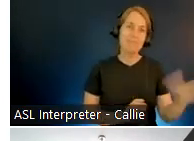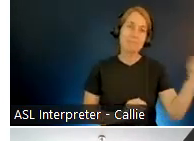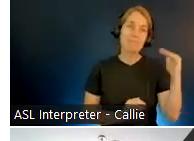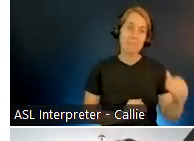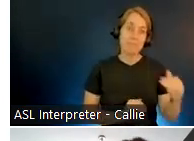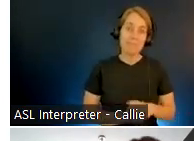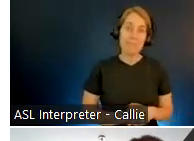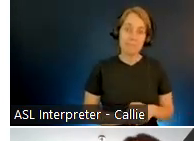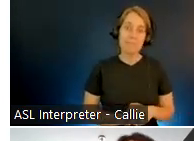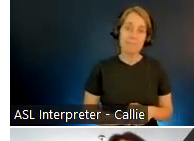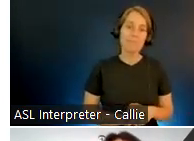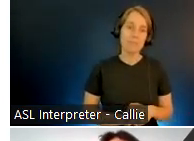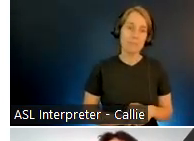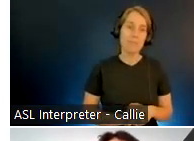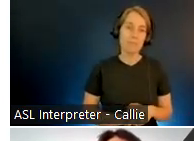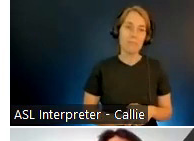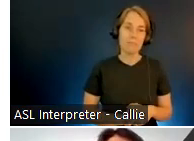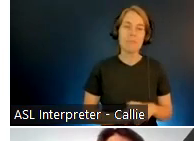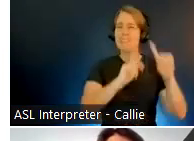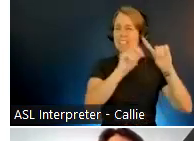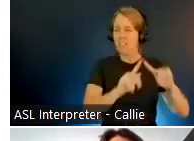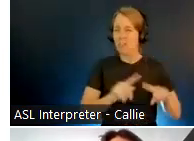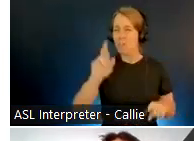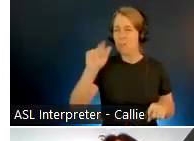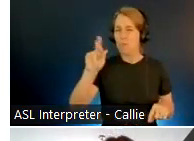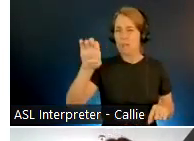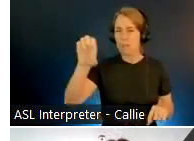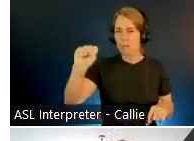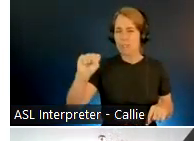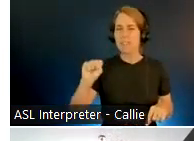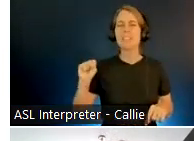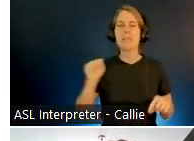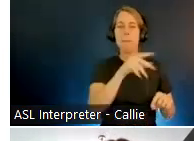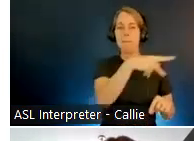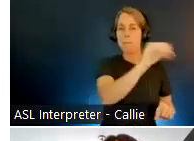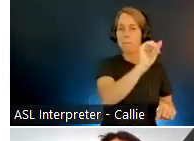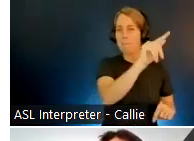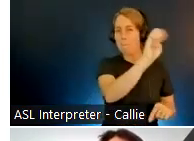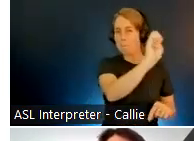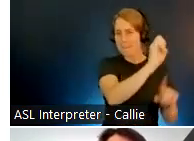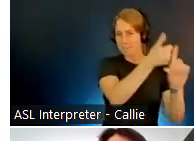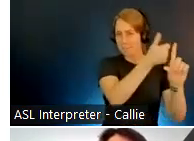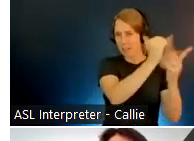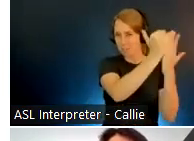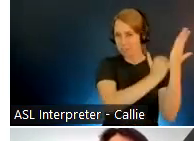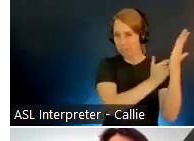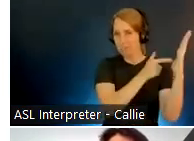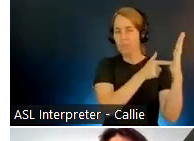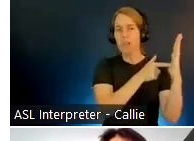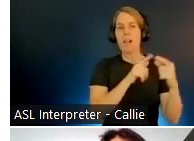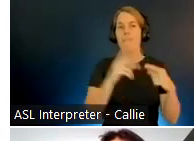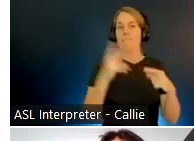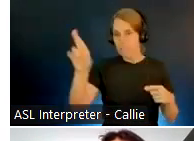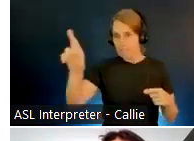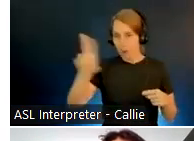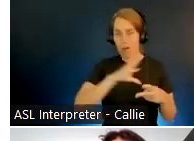These are some resources that Pete compiled, some VR and Commission for the Blind transition resources,